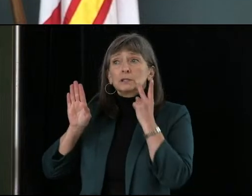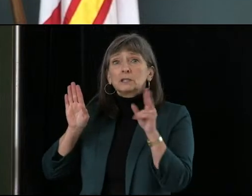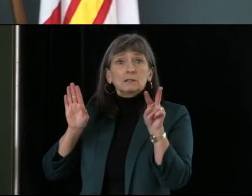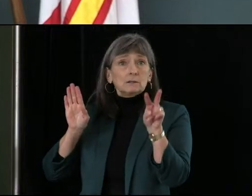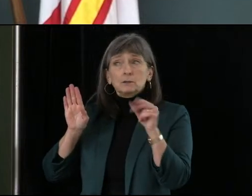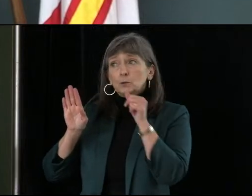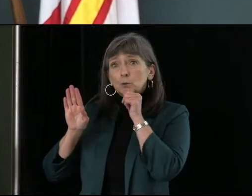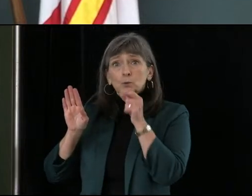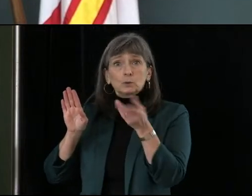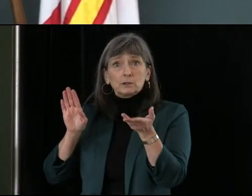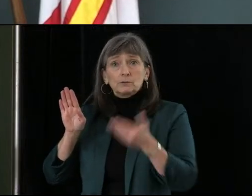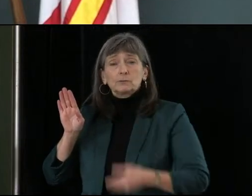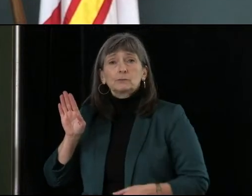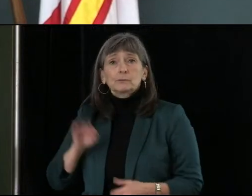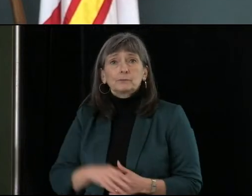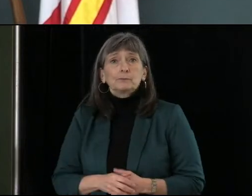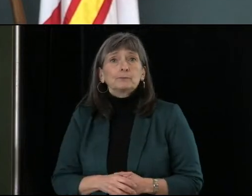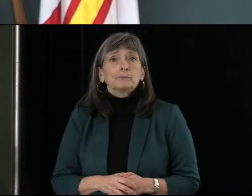themselves visible?